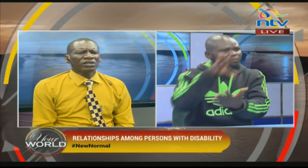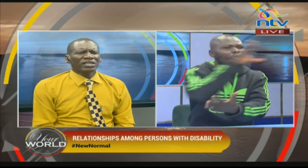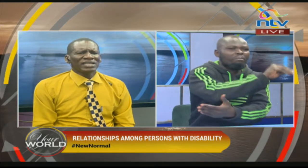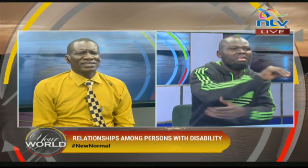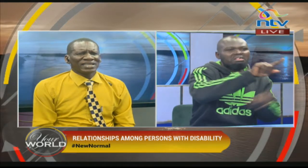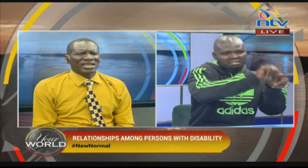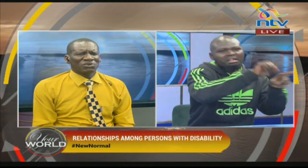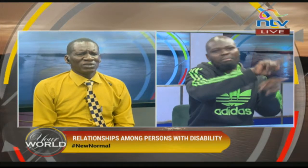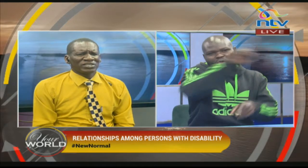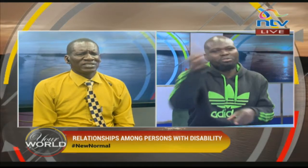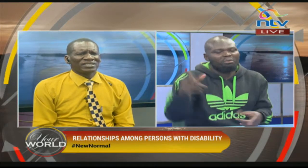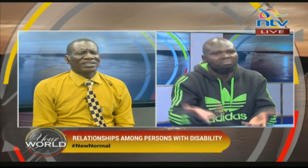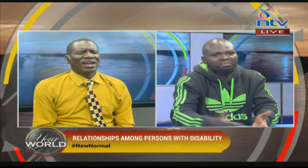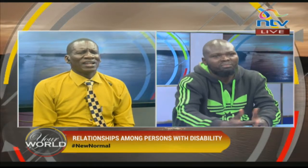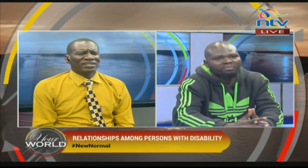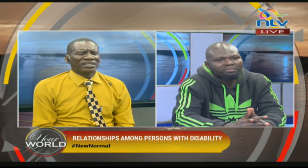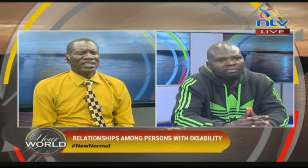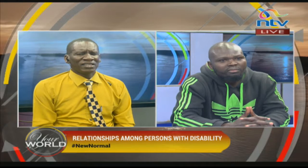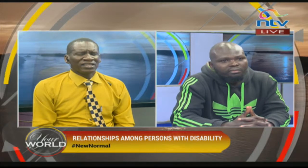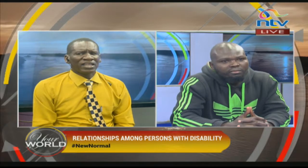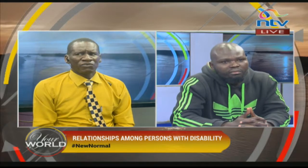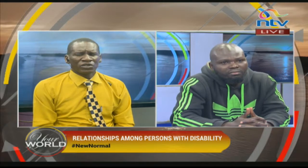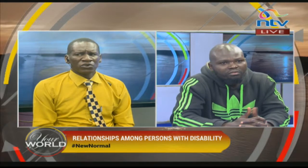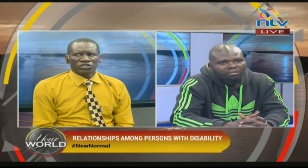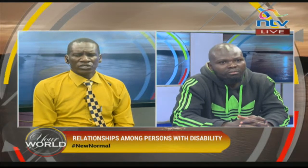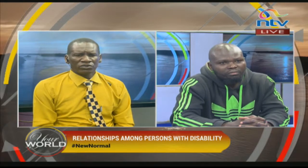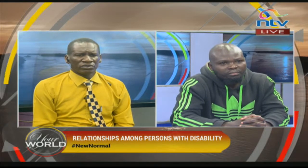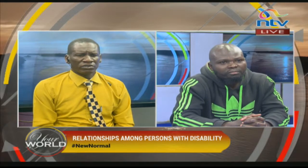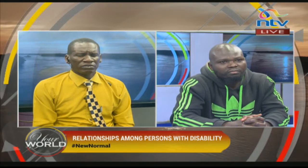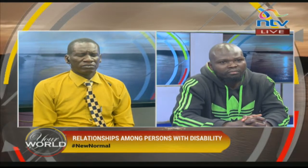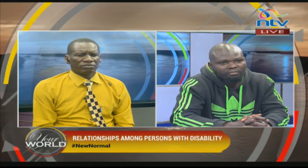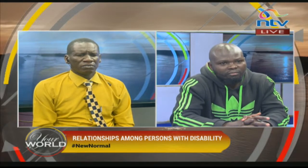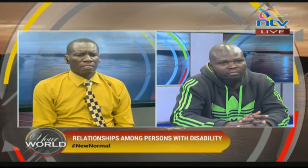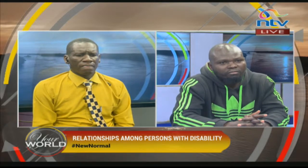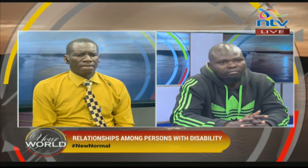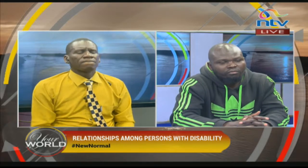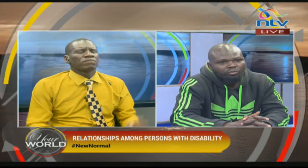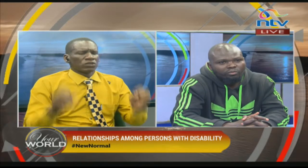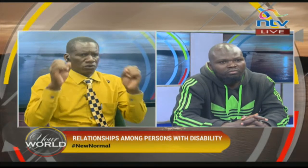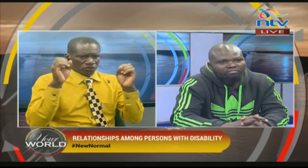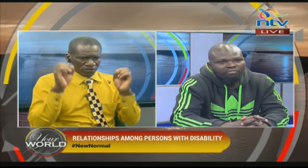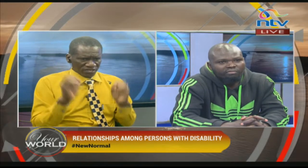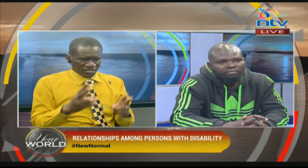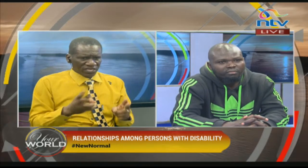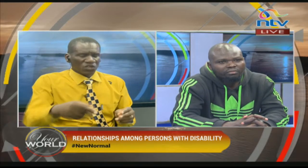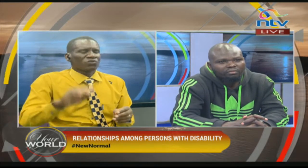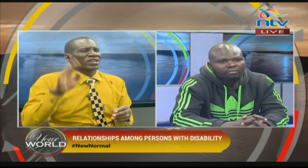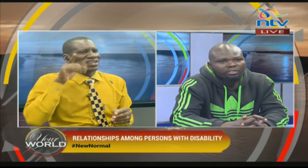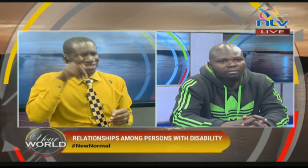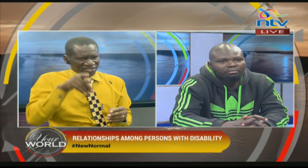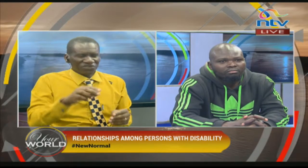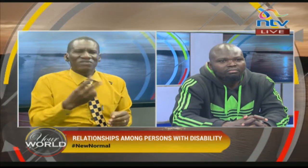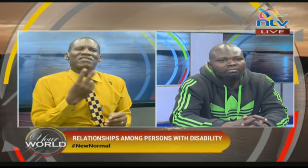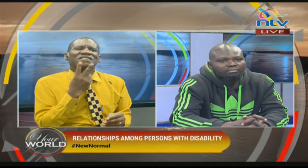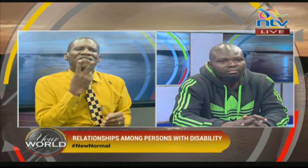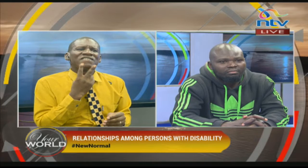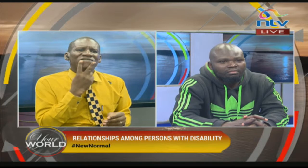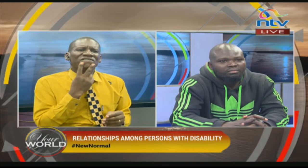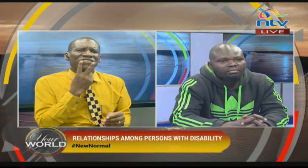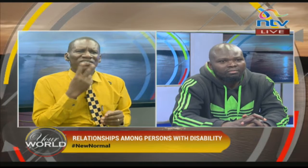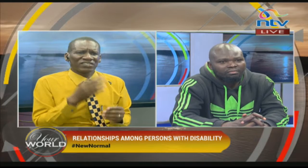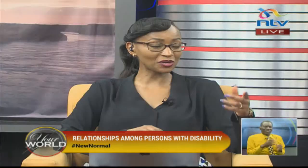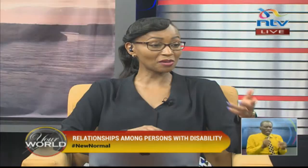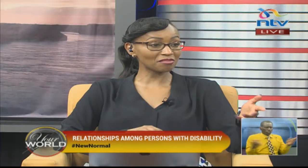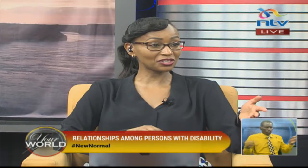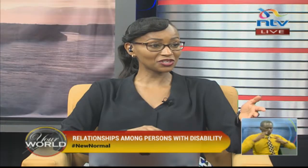they learn sign language, and then life will continue. Okay, we hear you, and it's interesting, John. Before I take a